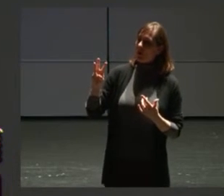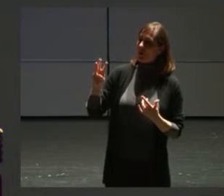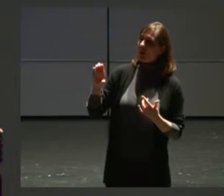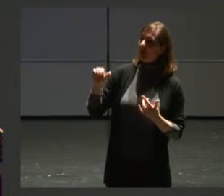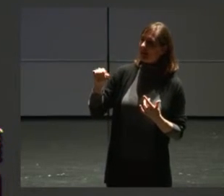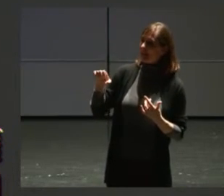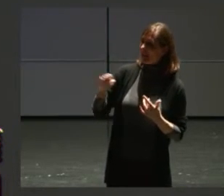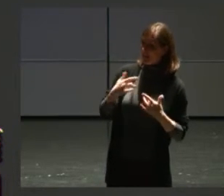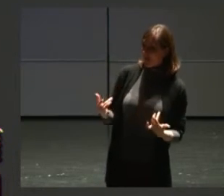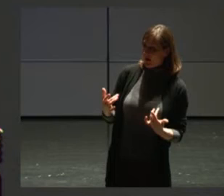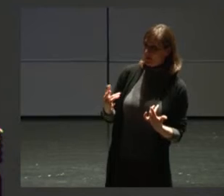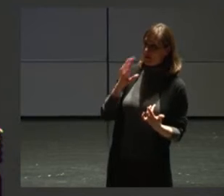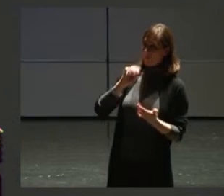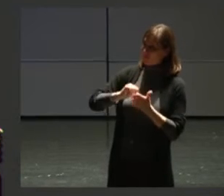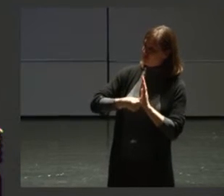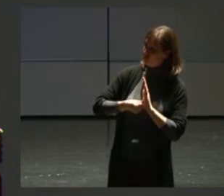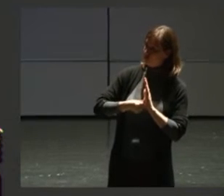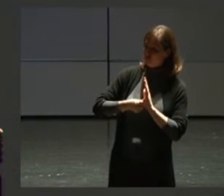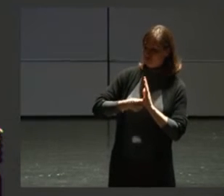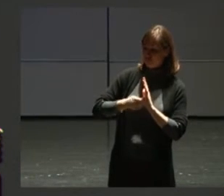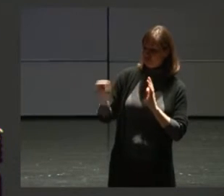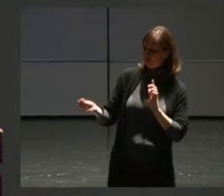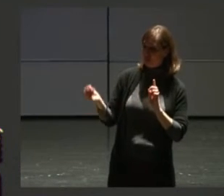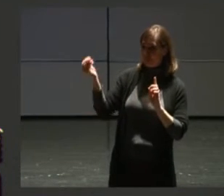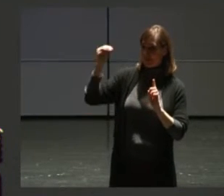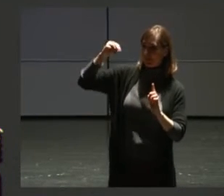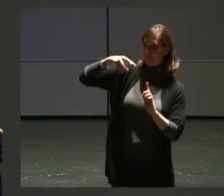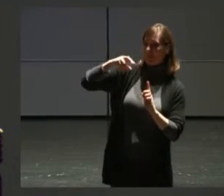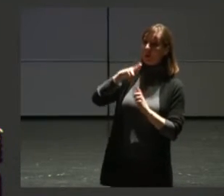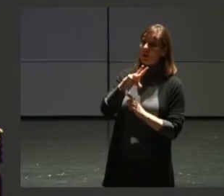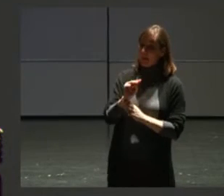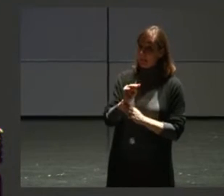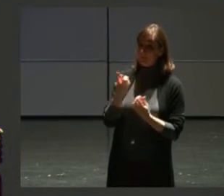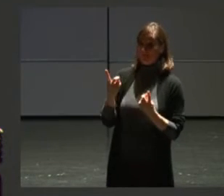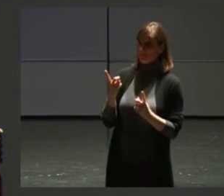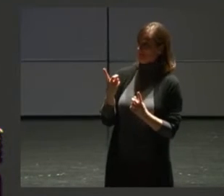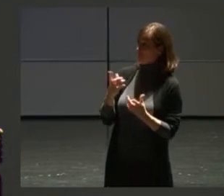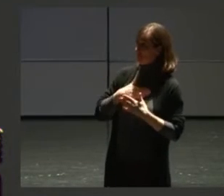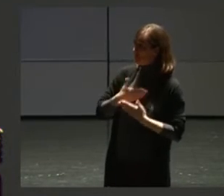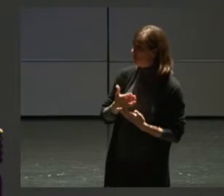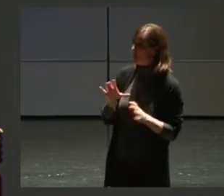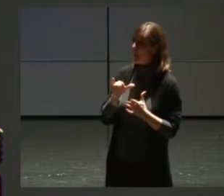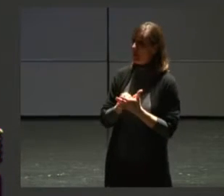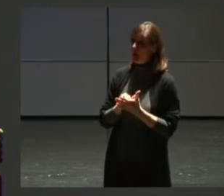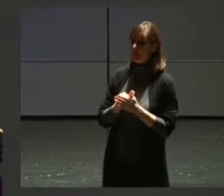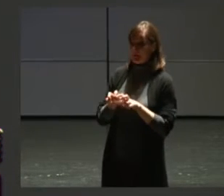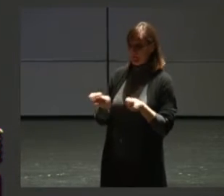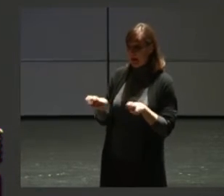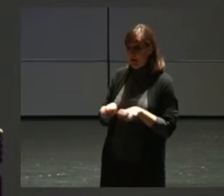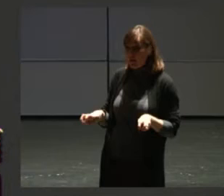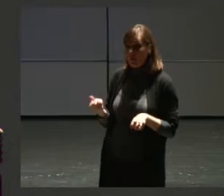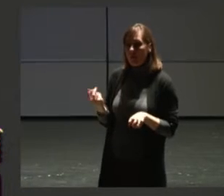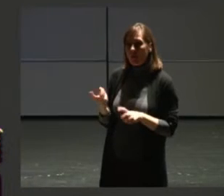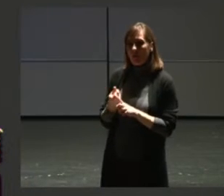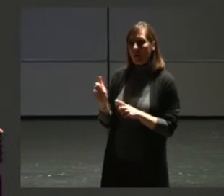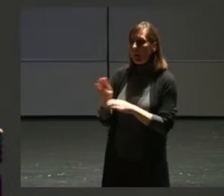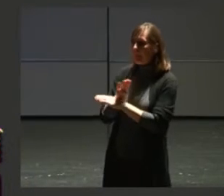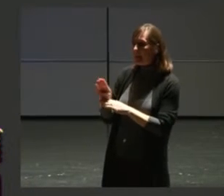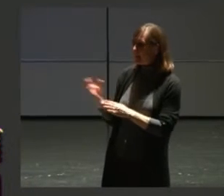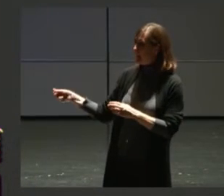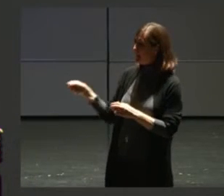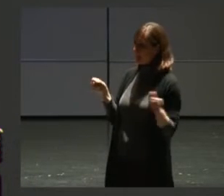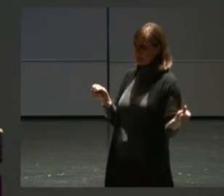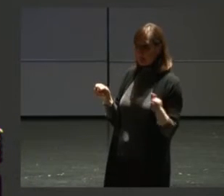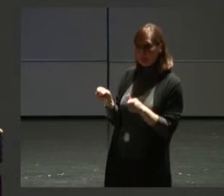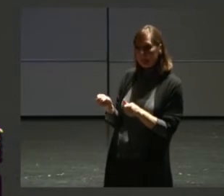on campus in January, and so we did. We put together a panel, we put together a number of individuals from business to